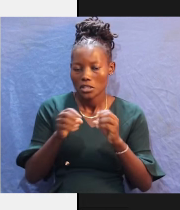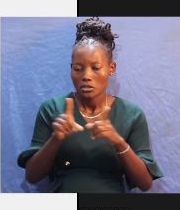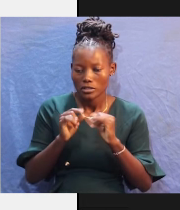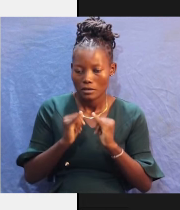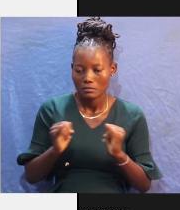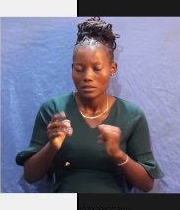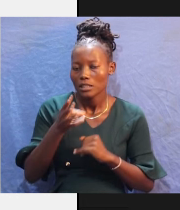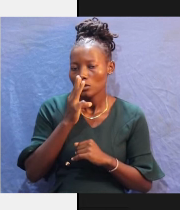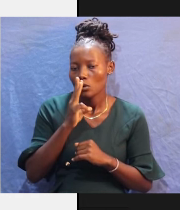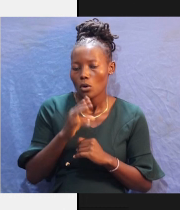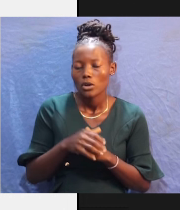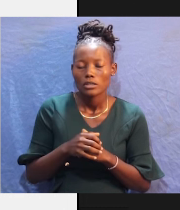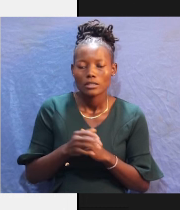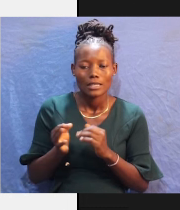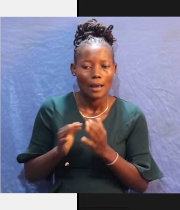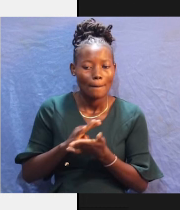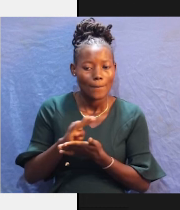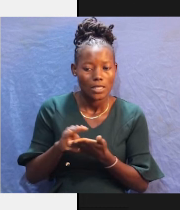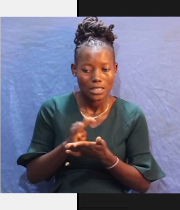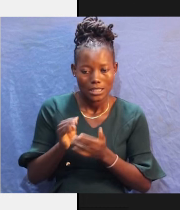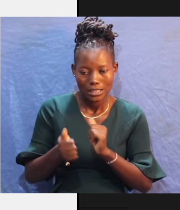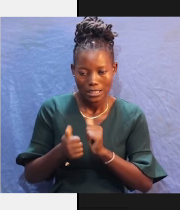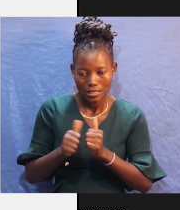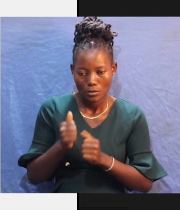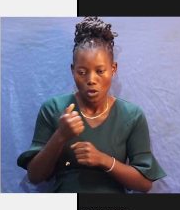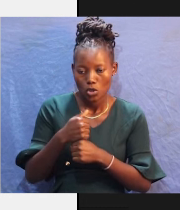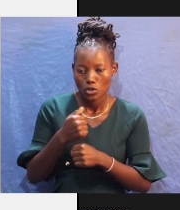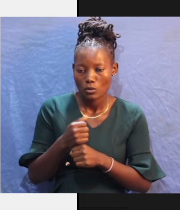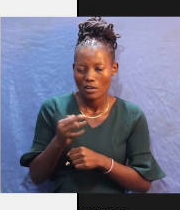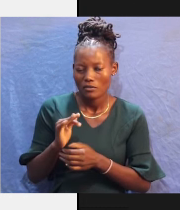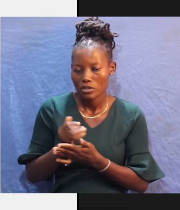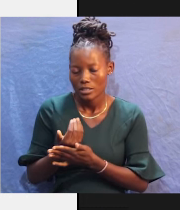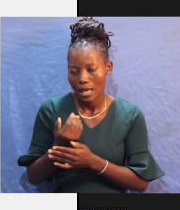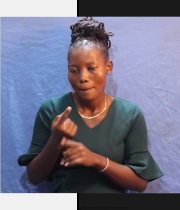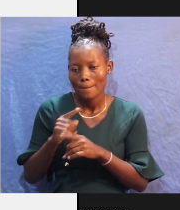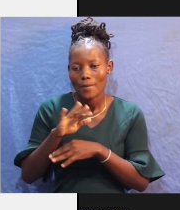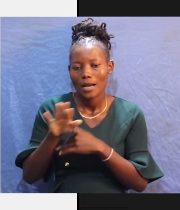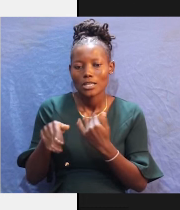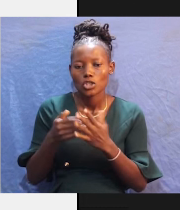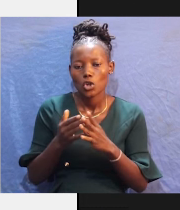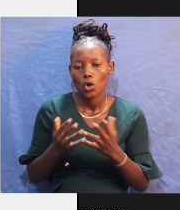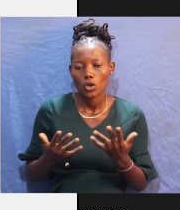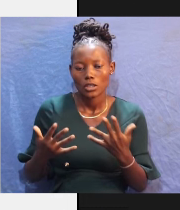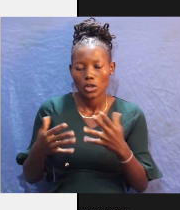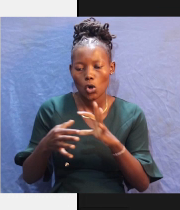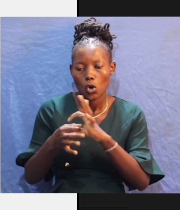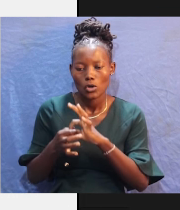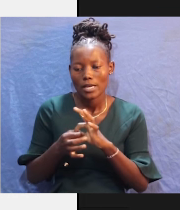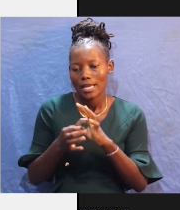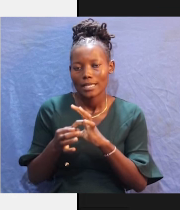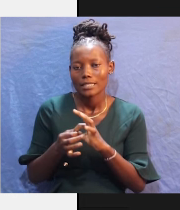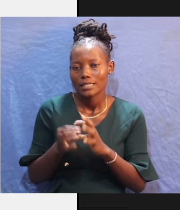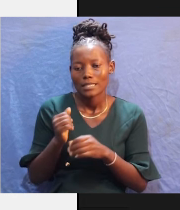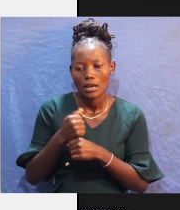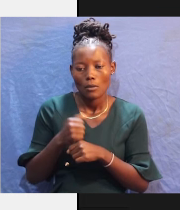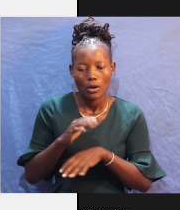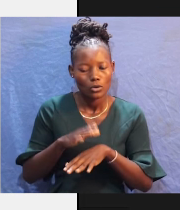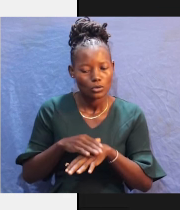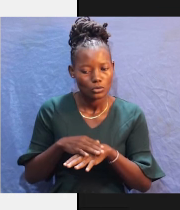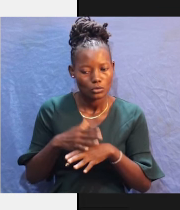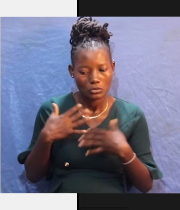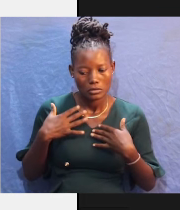works basically on some of them, not on all of them. So I will tell you on which ones it works. So it works on good health and